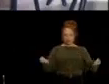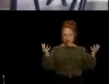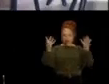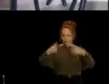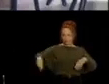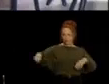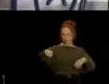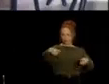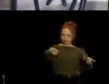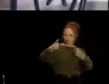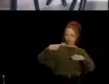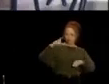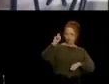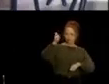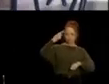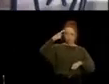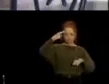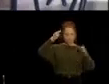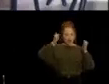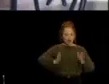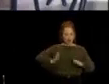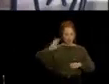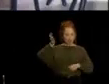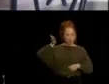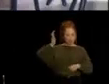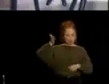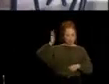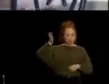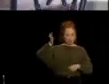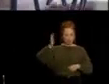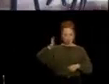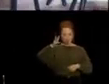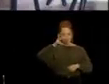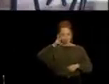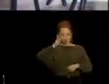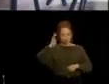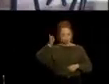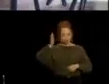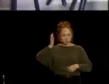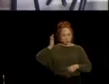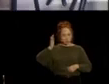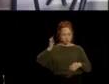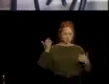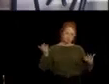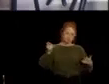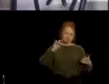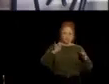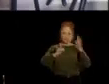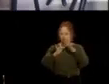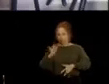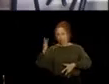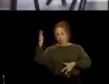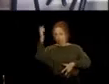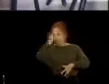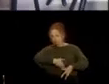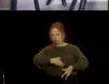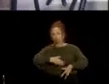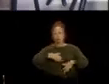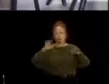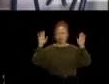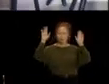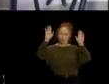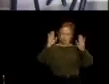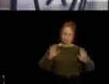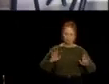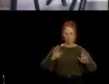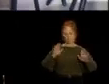Summit last night and listened to the Lieutenant Governor speak? Well, if you weren't here, you missed it. She was fantastic. We had a great show. And